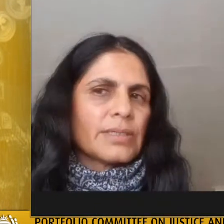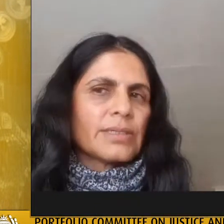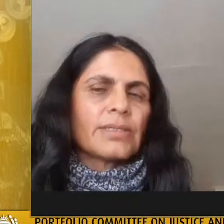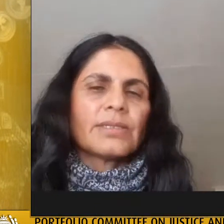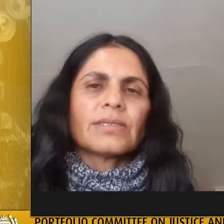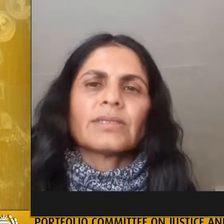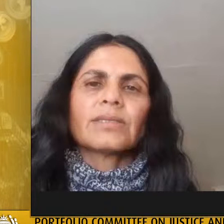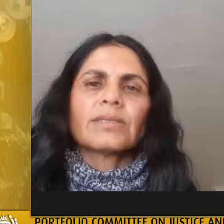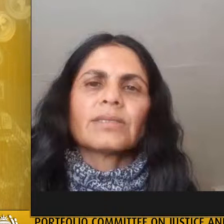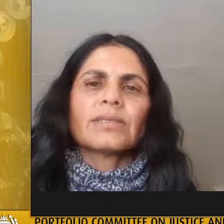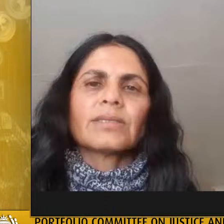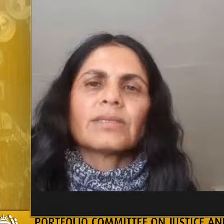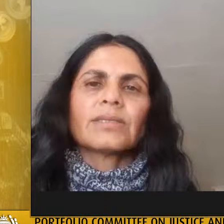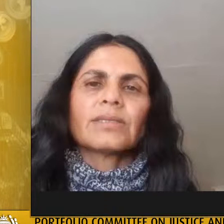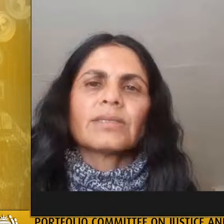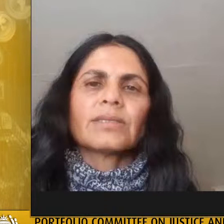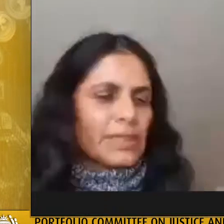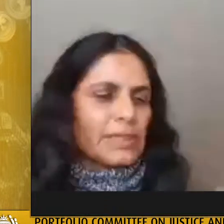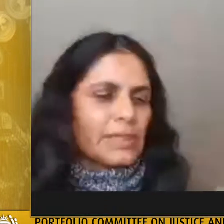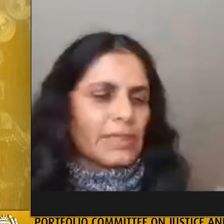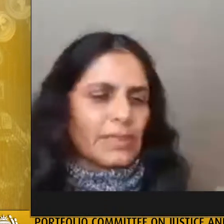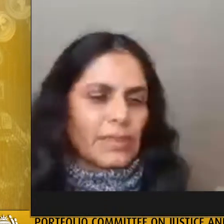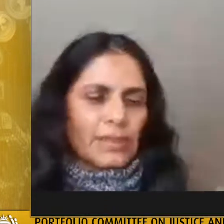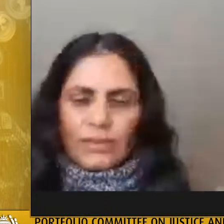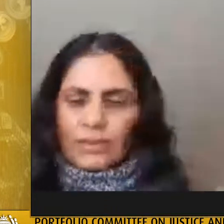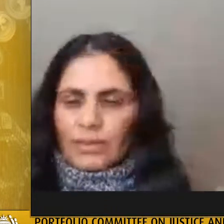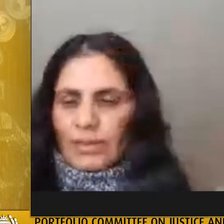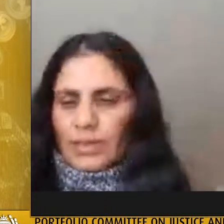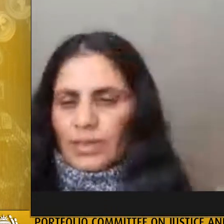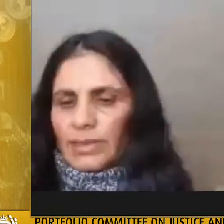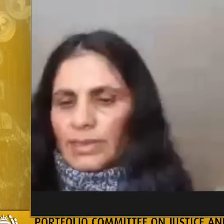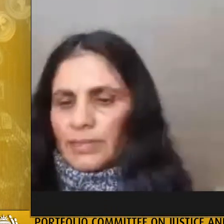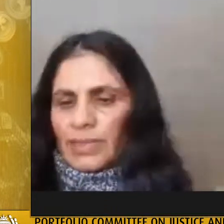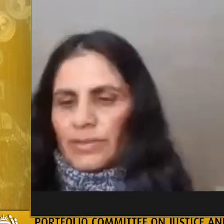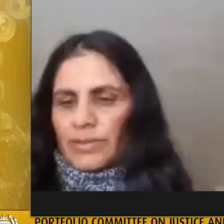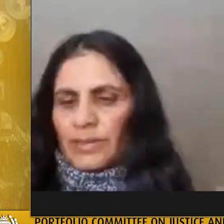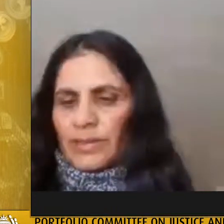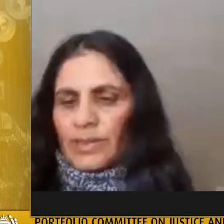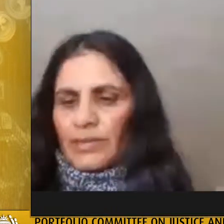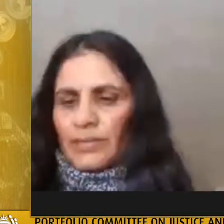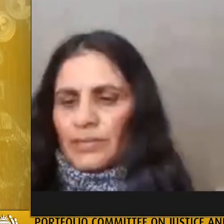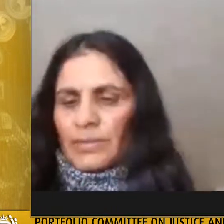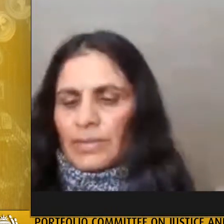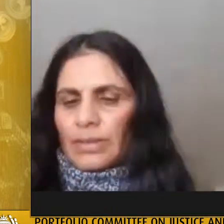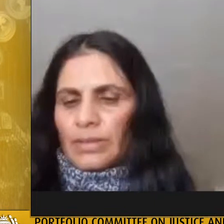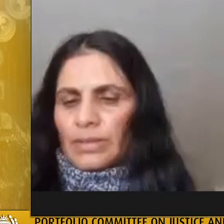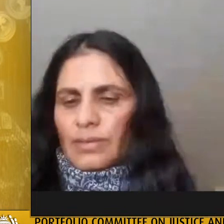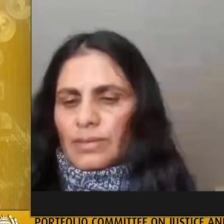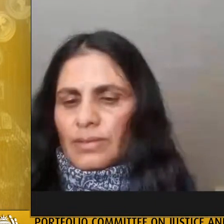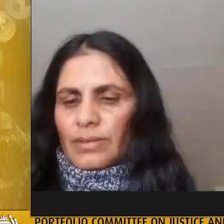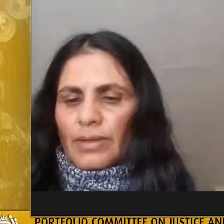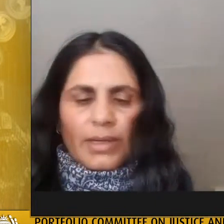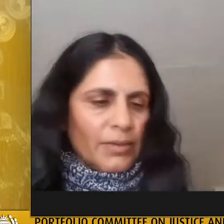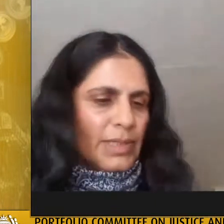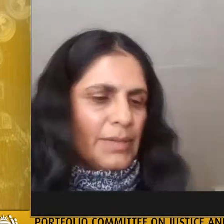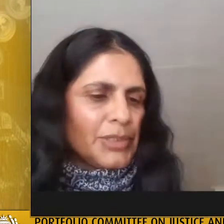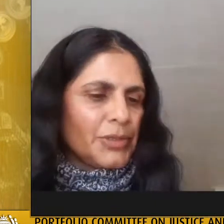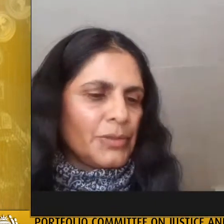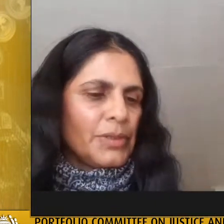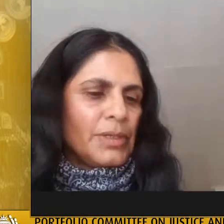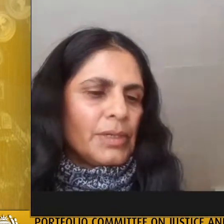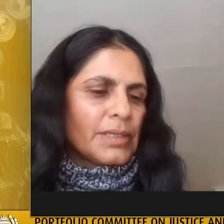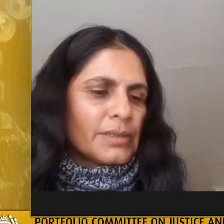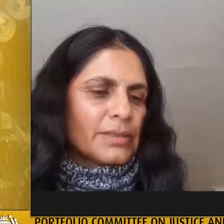Honorable Glynis. I'm not sure if you want to speak, but and I suspect your surname. Okay.